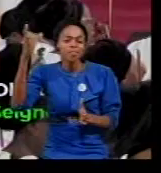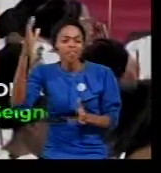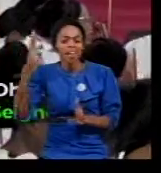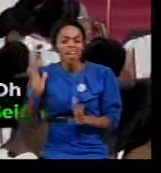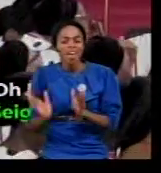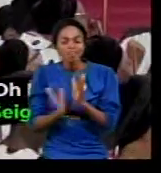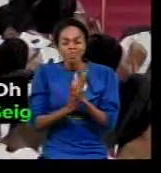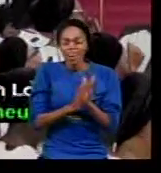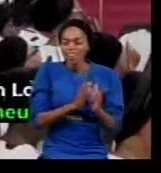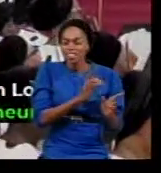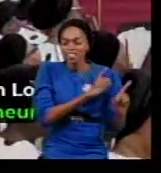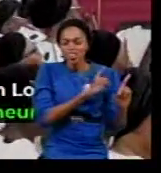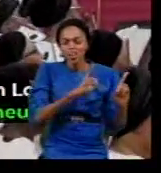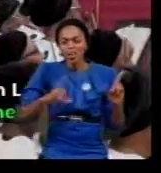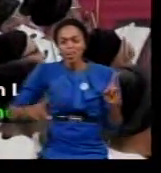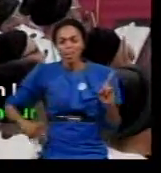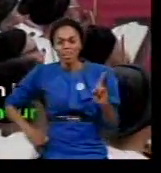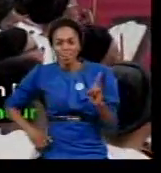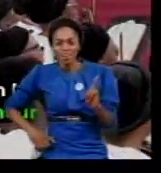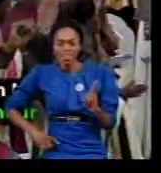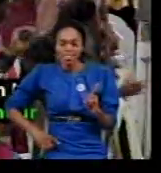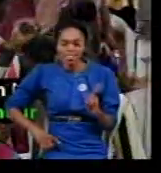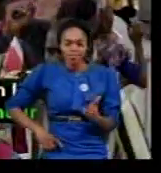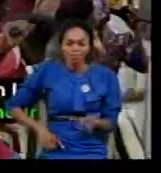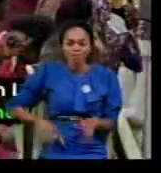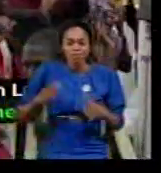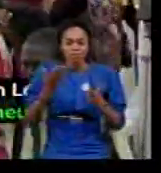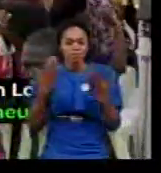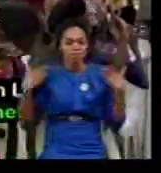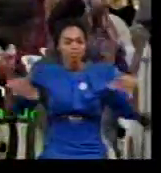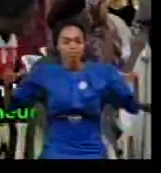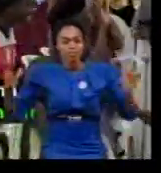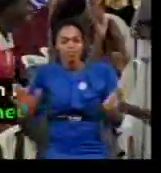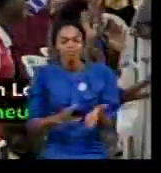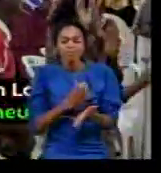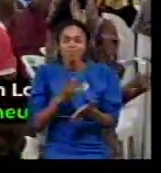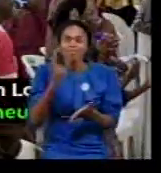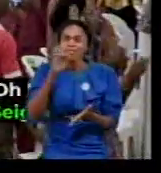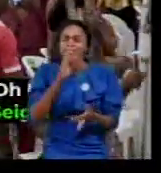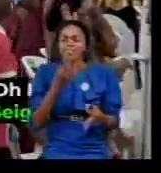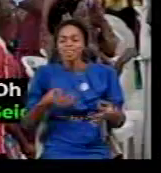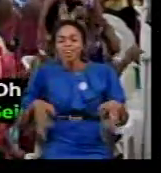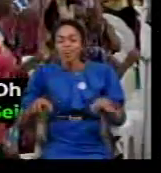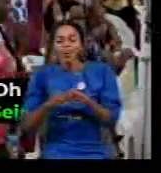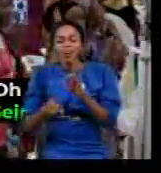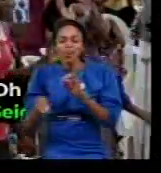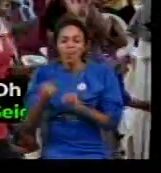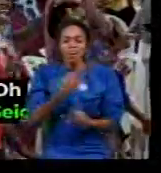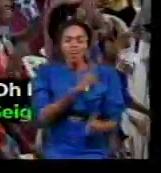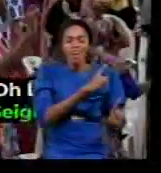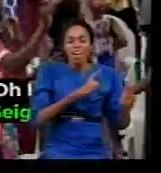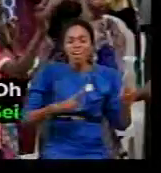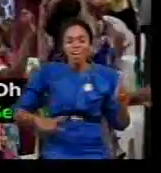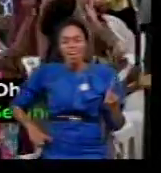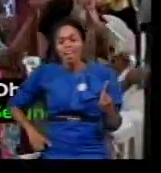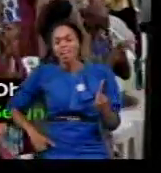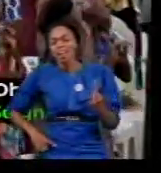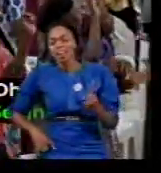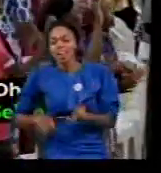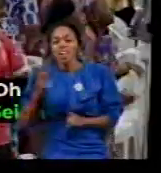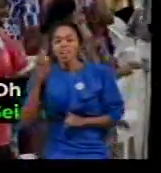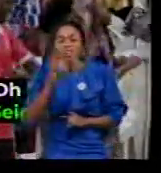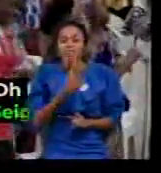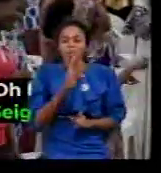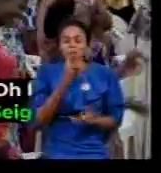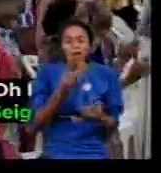the end of the staff that was in his hand, and touched the flesh and the unleavened cakes, and there rose